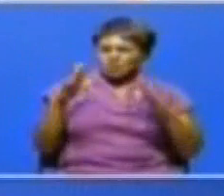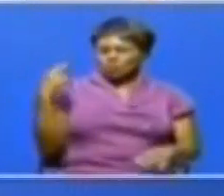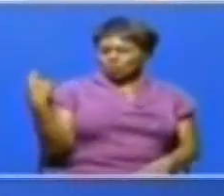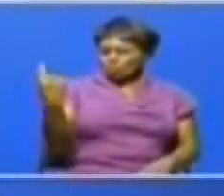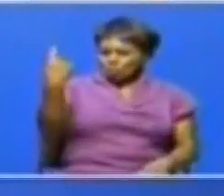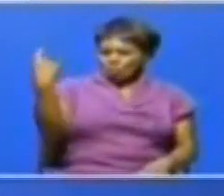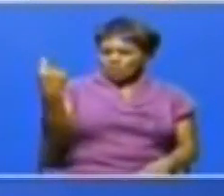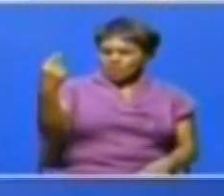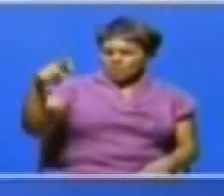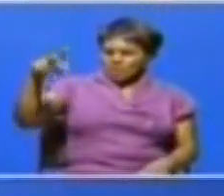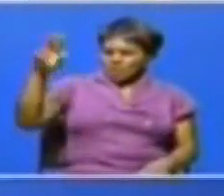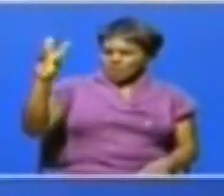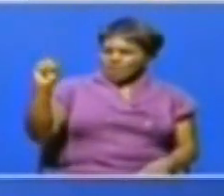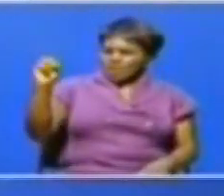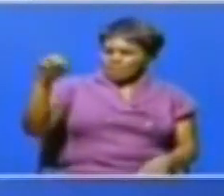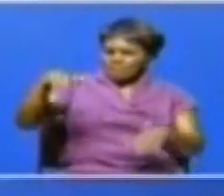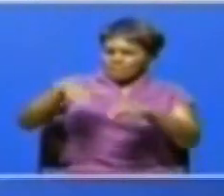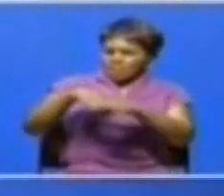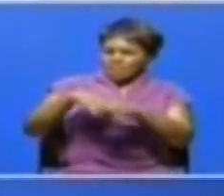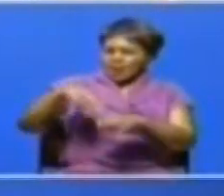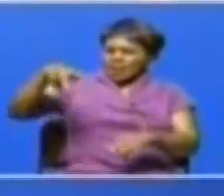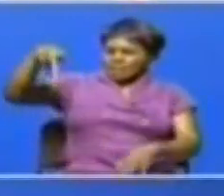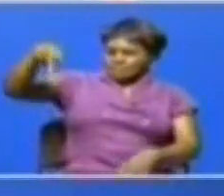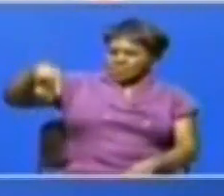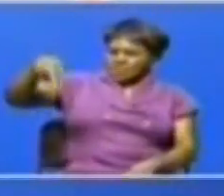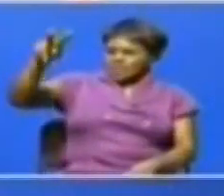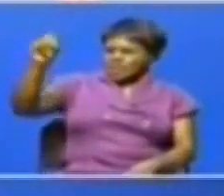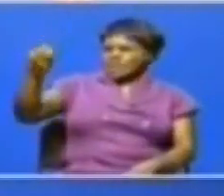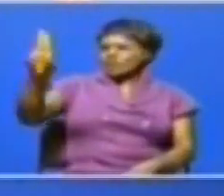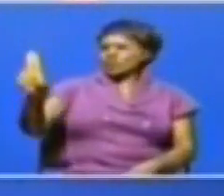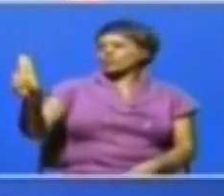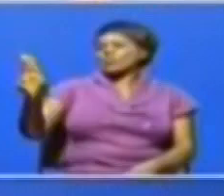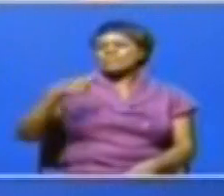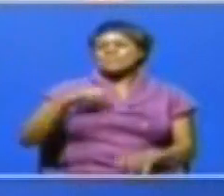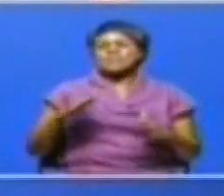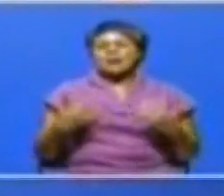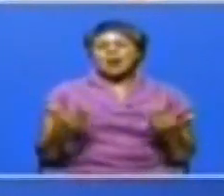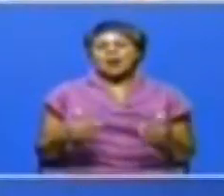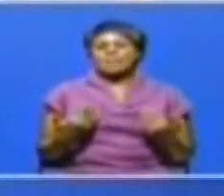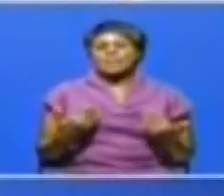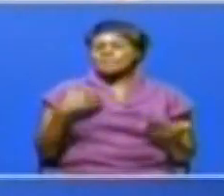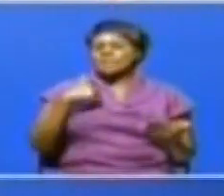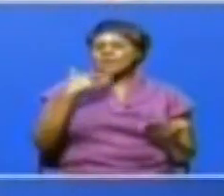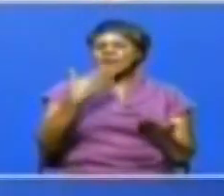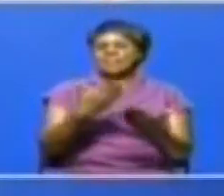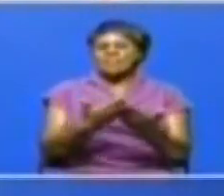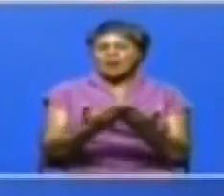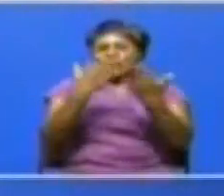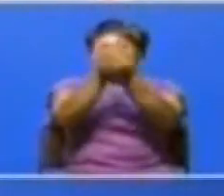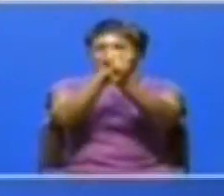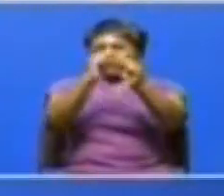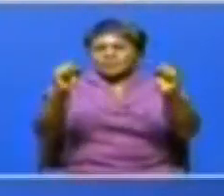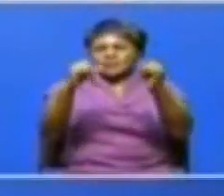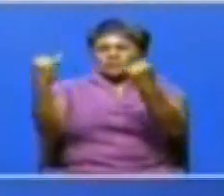only MP elect on a PNU ticket. I'm very happy. I'm also very grateful for the